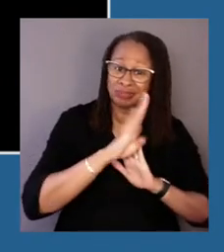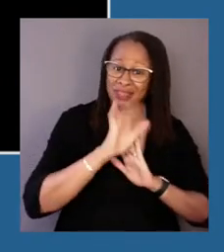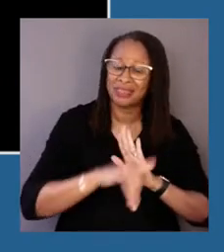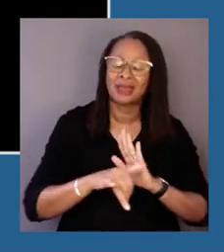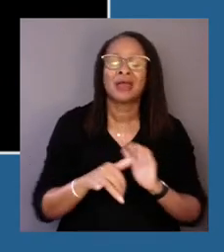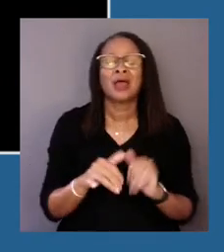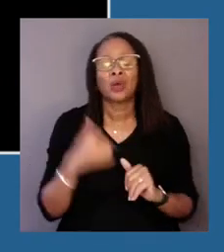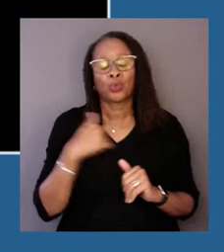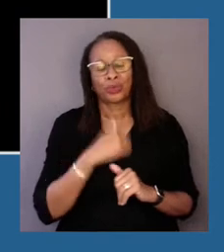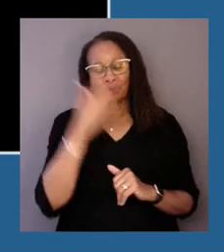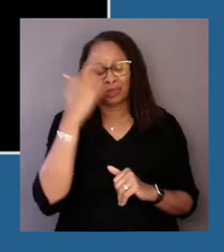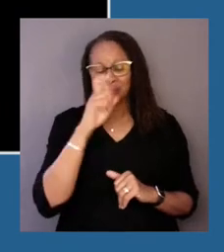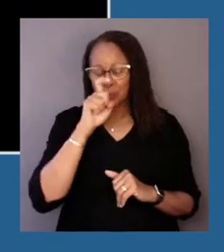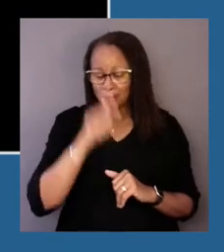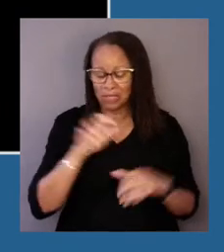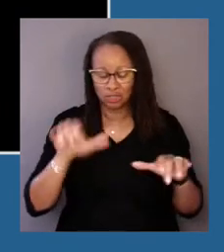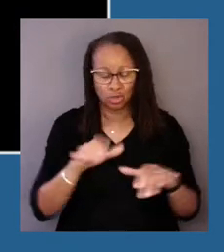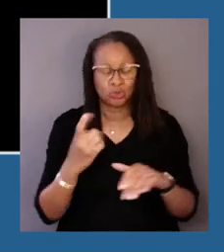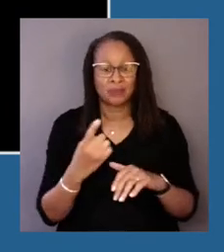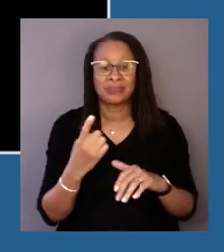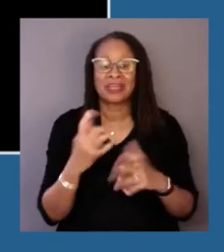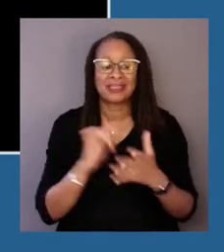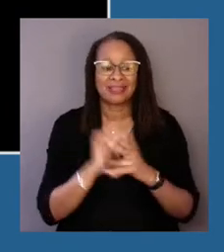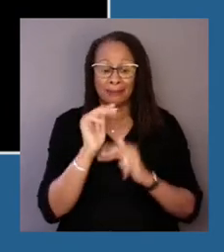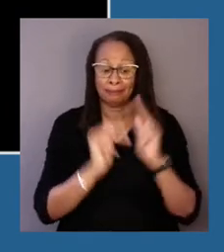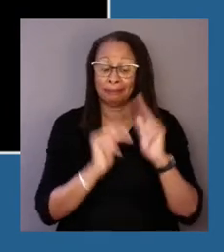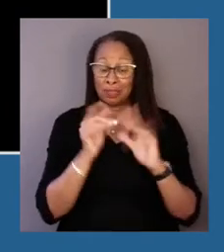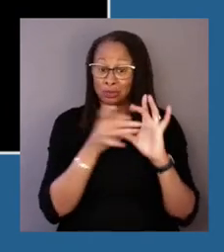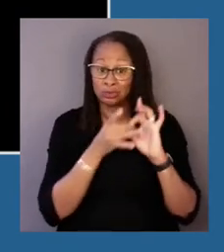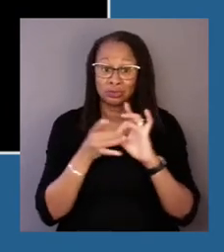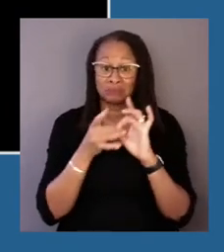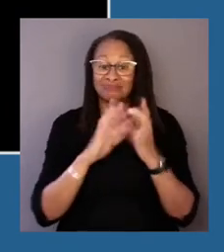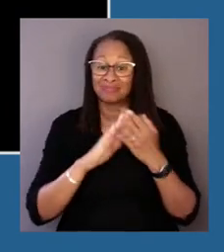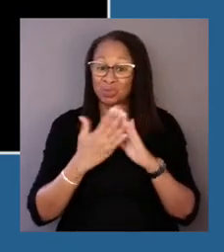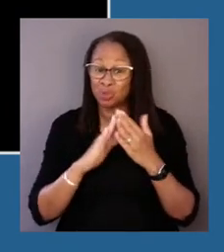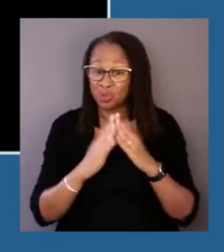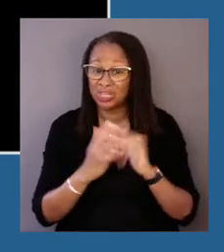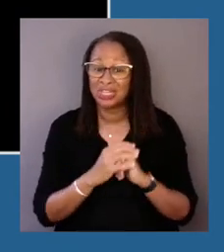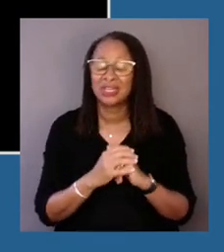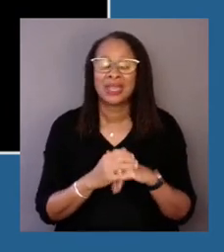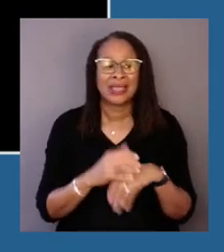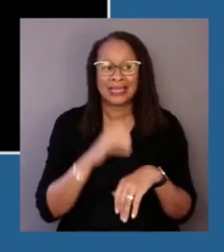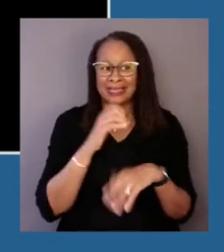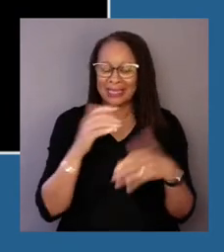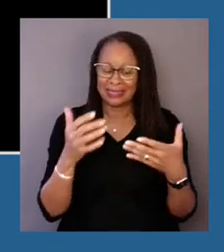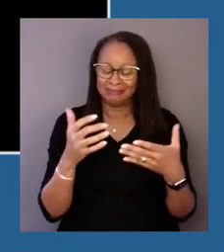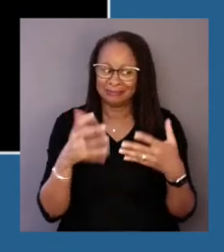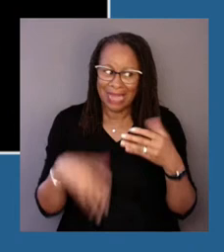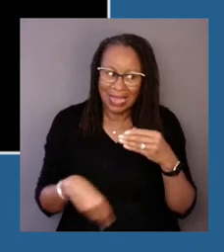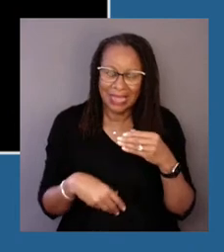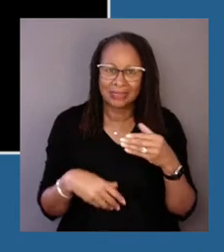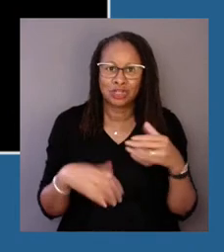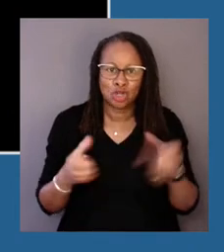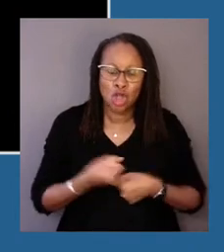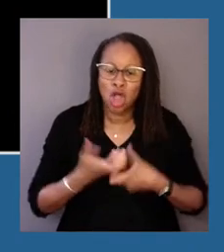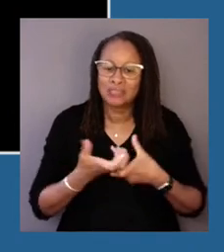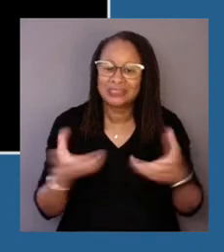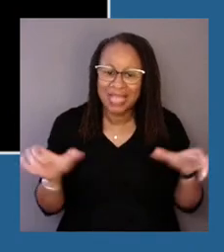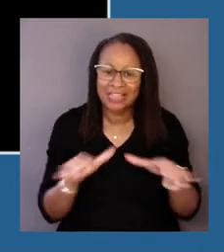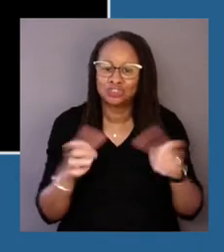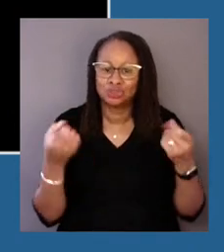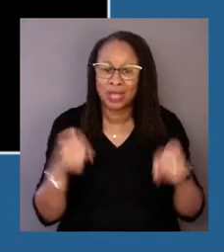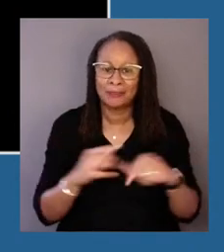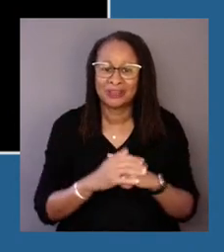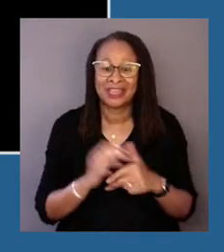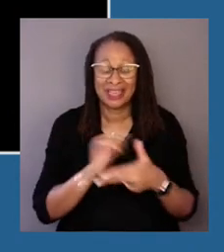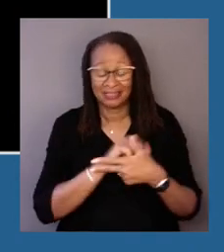it that would build community and bring forward its actionability. It's not just something we have to accept. And that's the third thing that we wanted